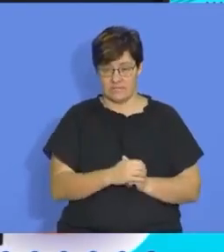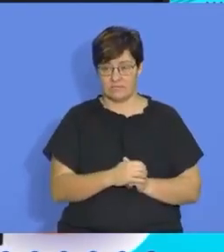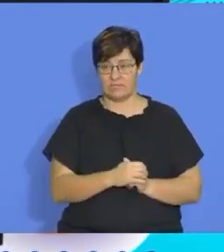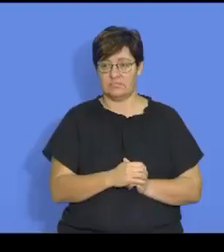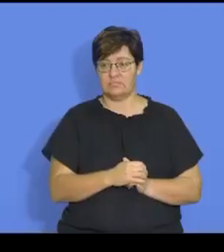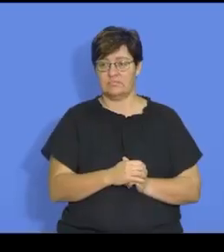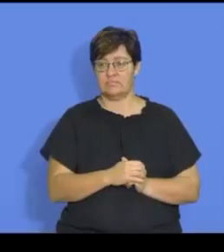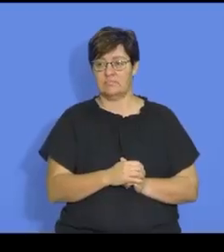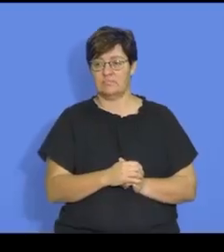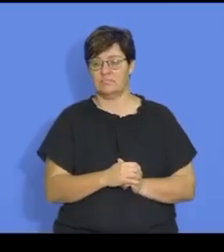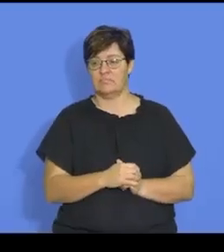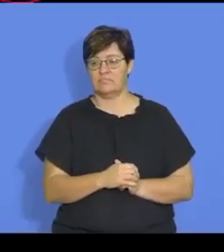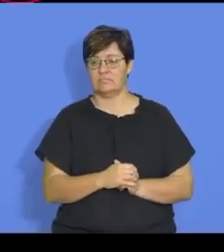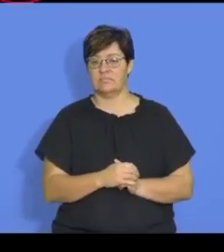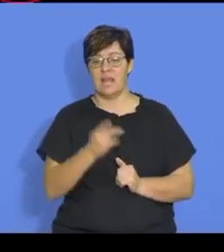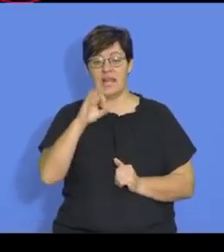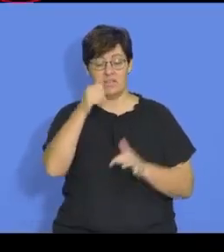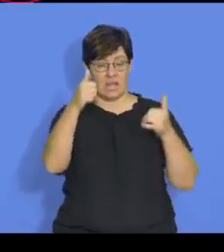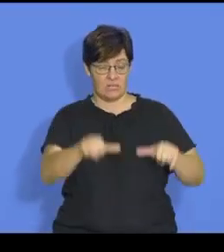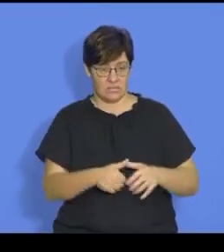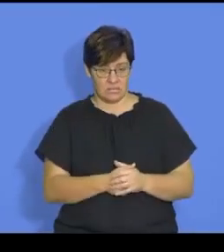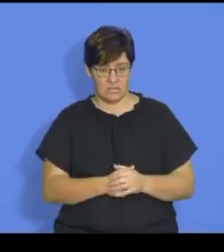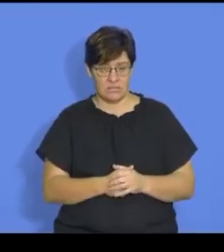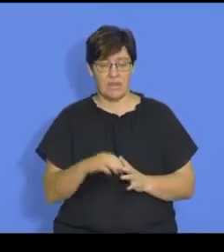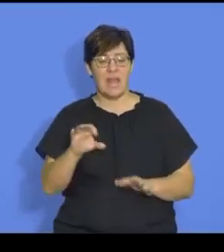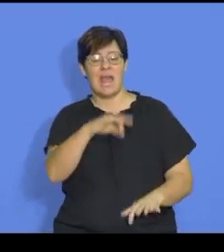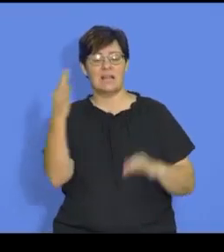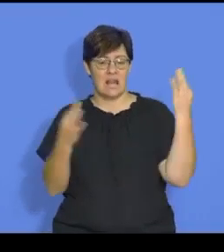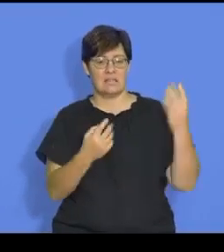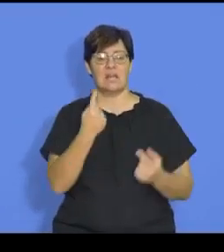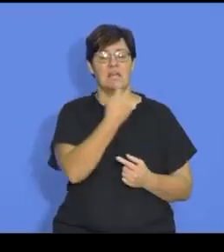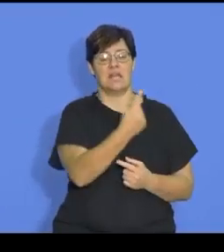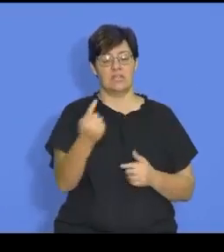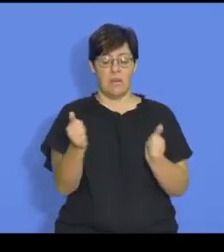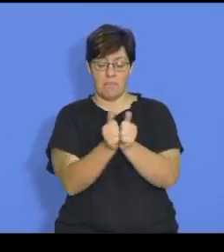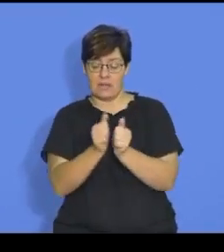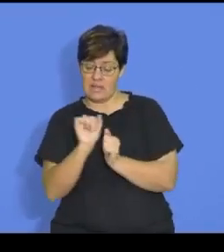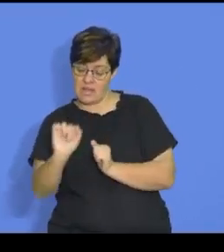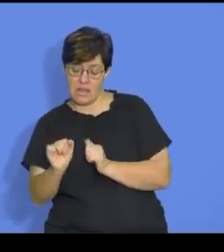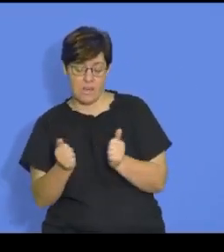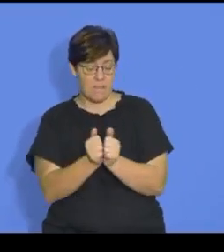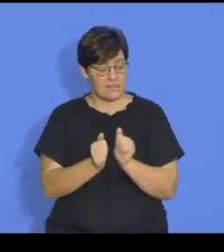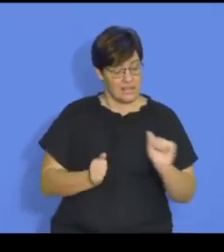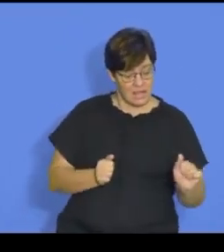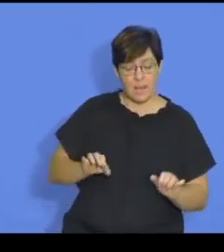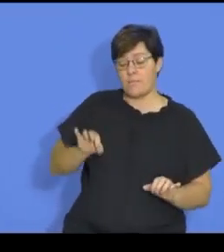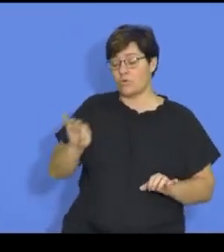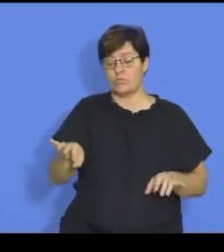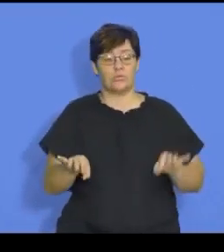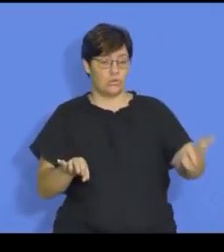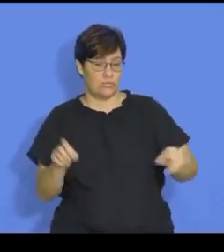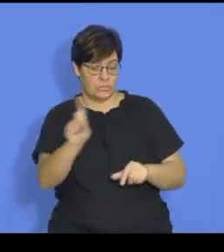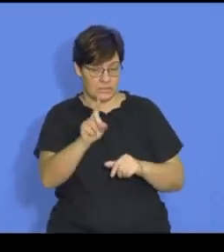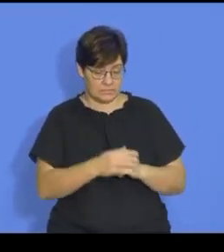let's go back to our ledger accounts and let's analyze each partner's capital